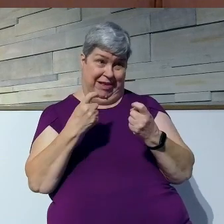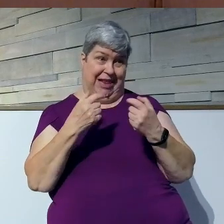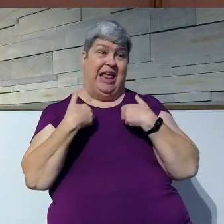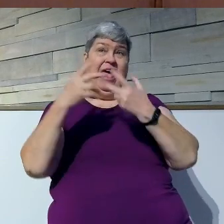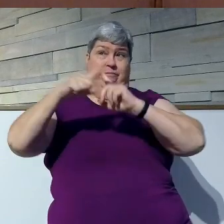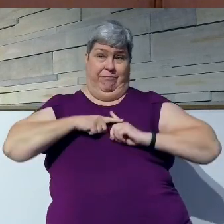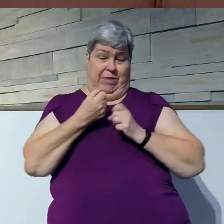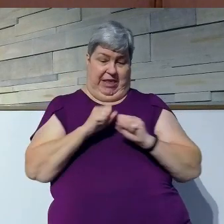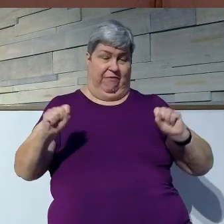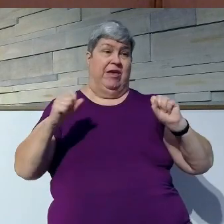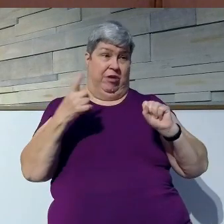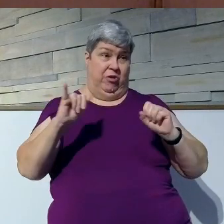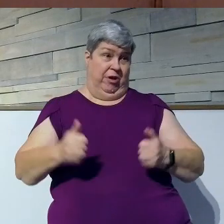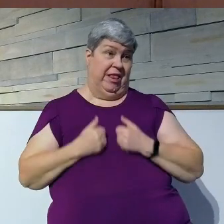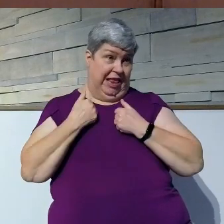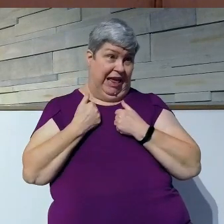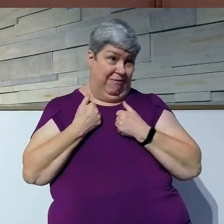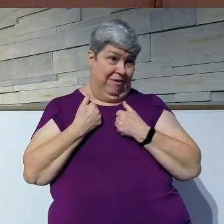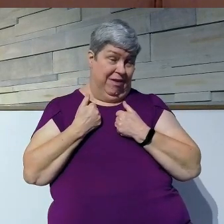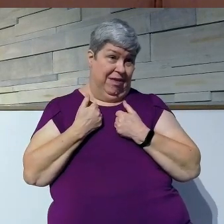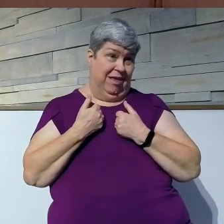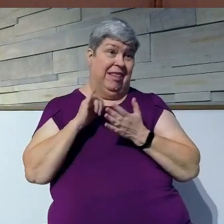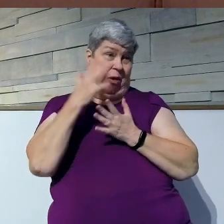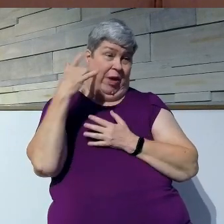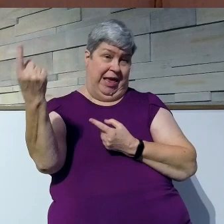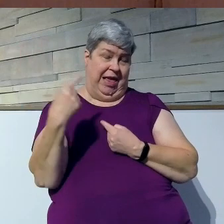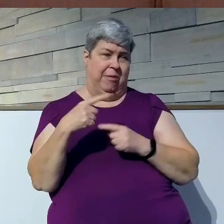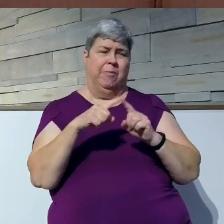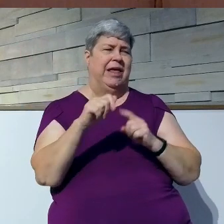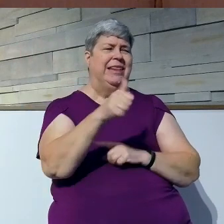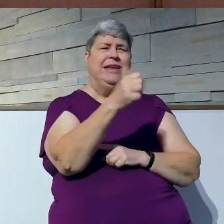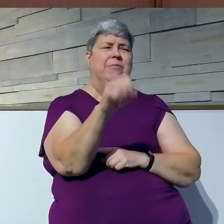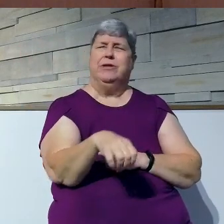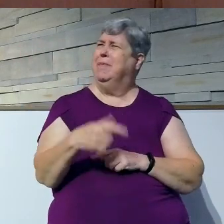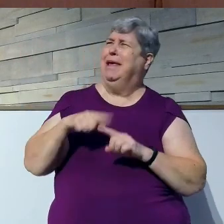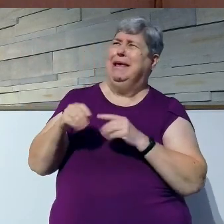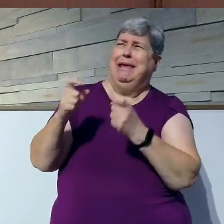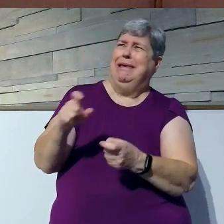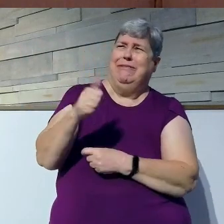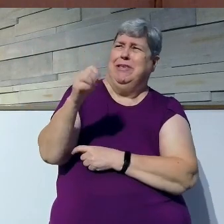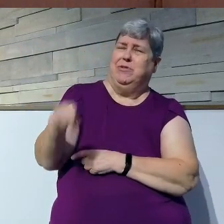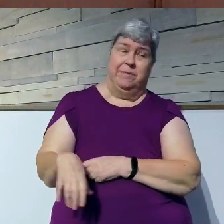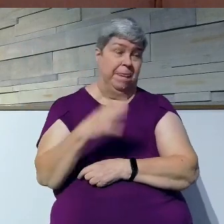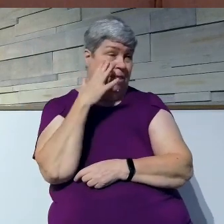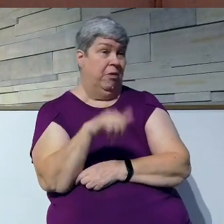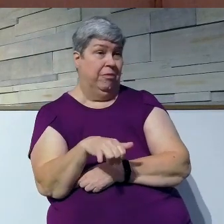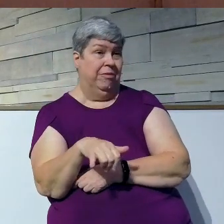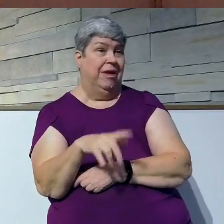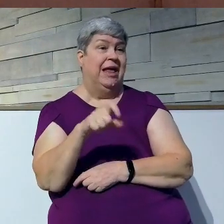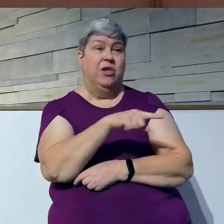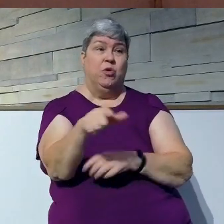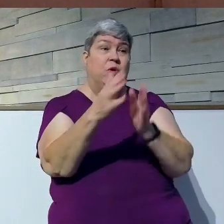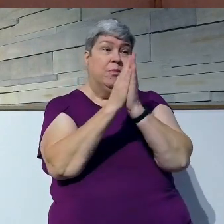salvation and enjoy eternal life from the moment we believe for all eternity. What about the 10%? Pastor, I can't give 10%. Well, you know what? That's where I need